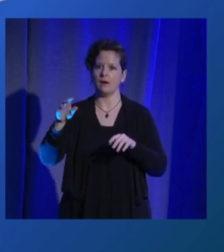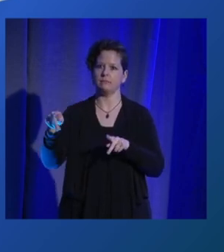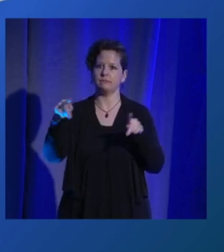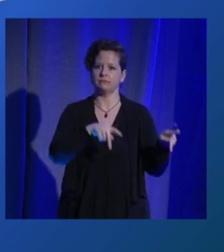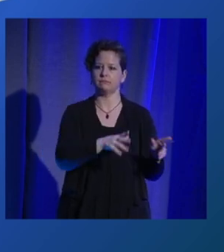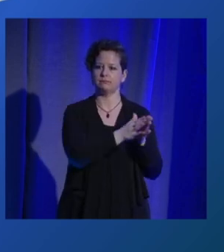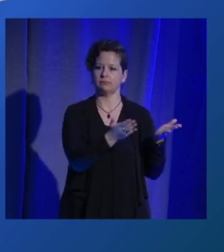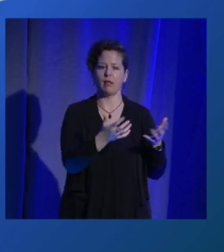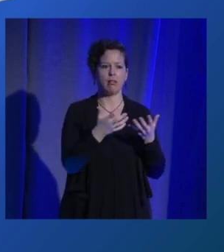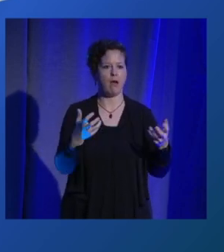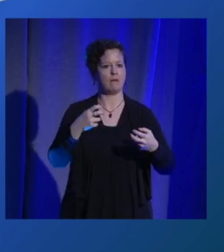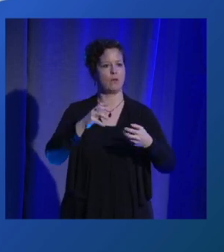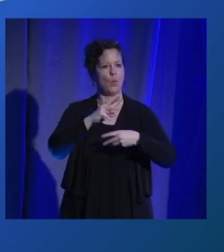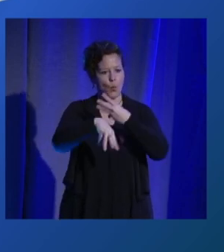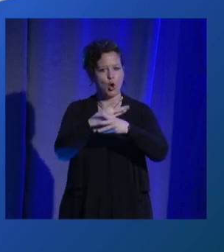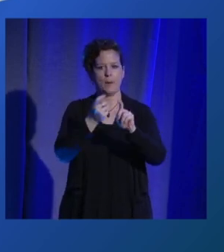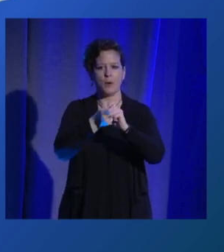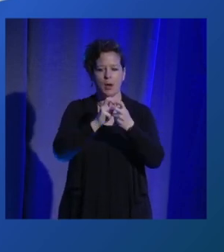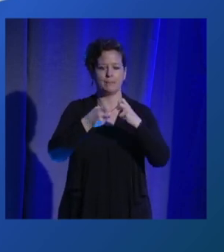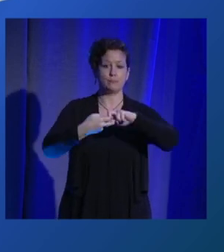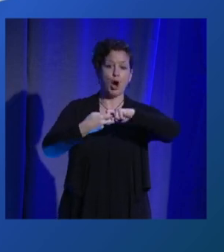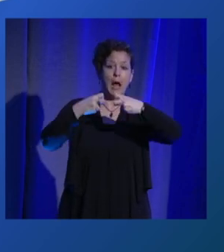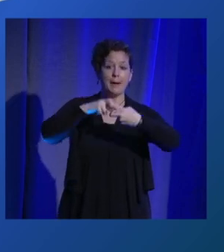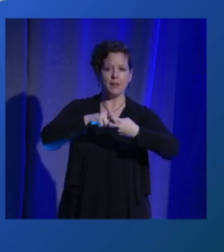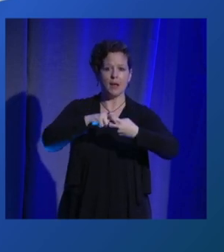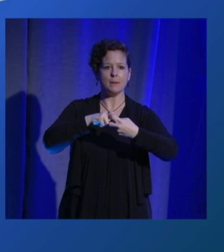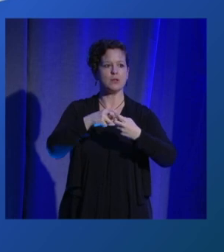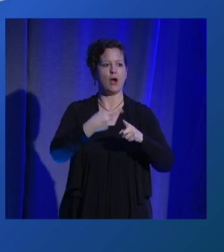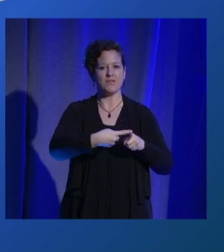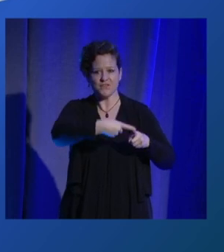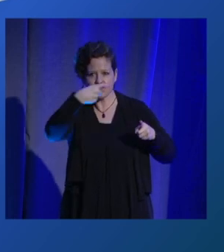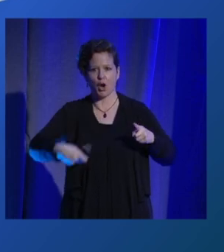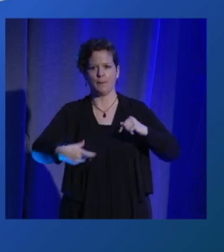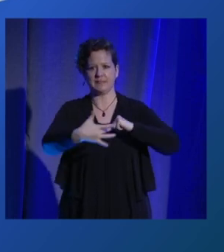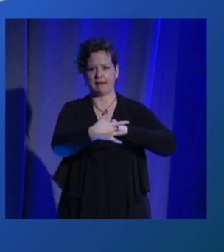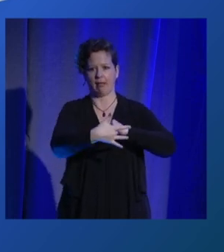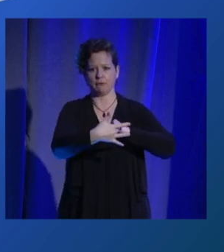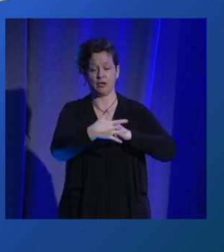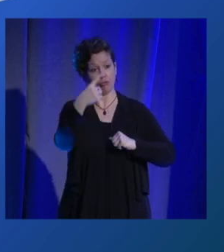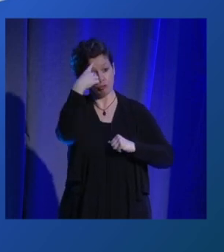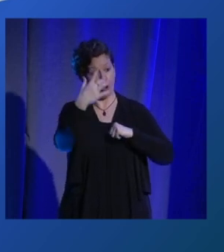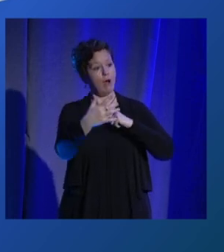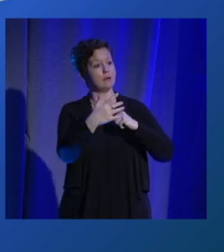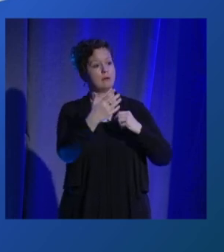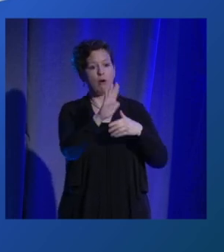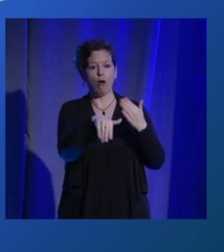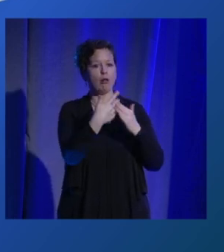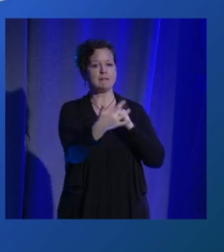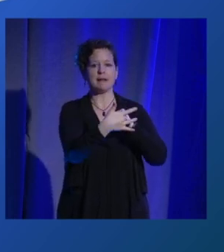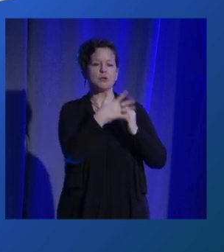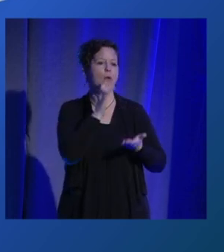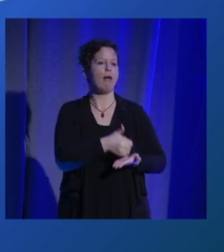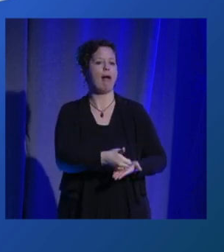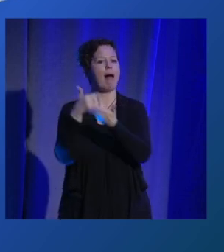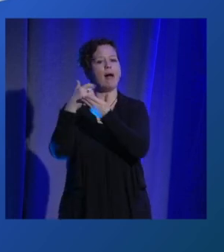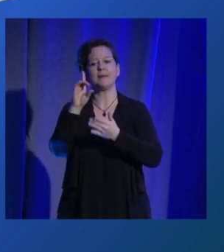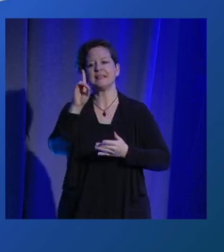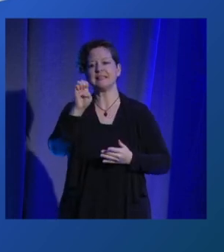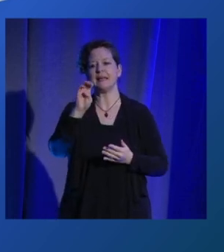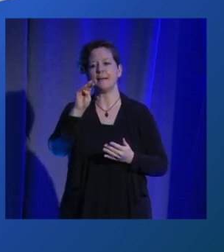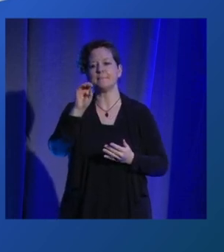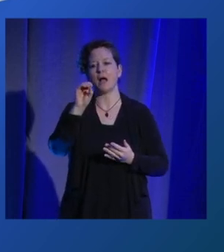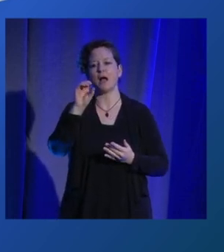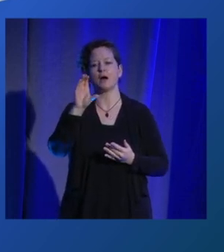are driven by these technologies that we thought was going to be you know helpful for democracy and it turn it turns